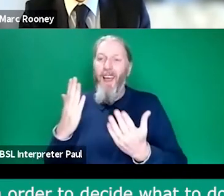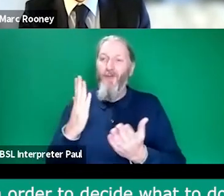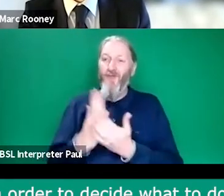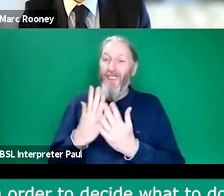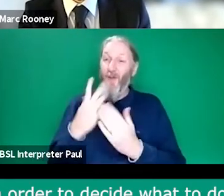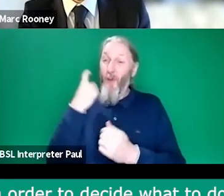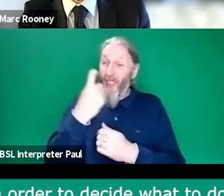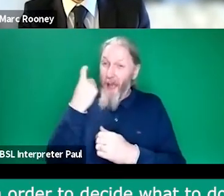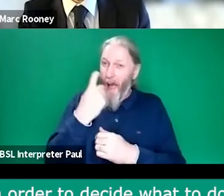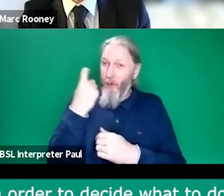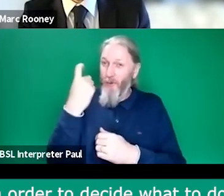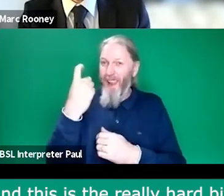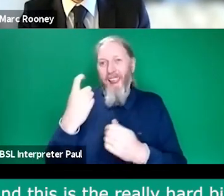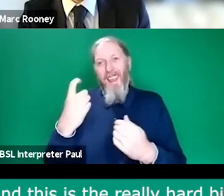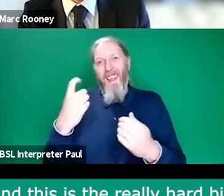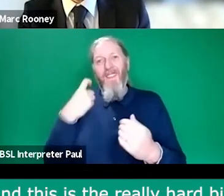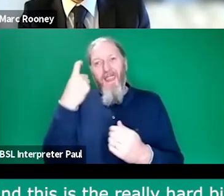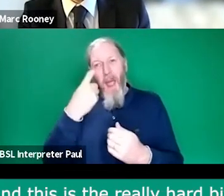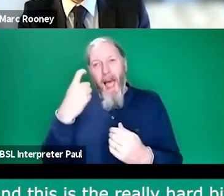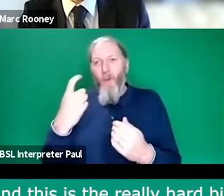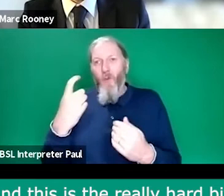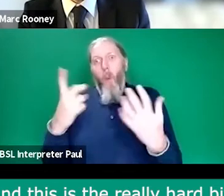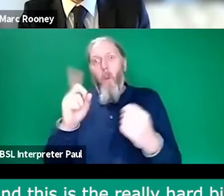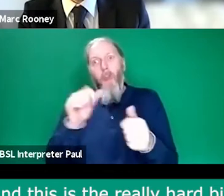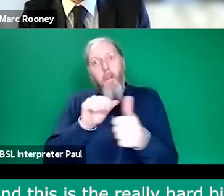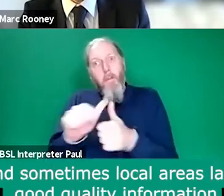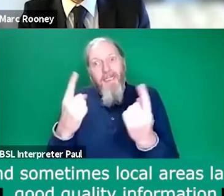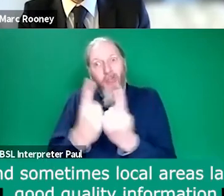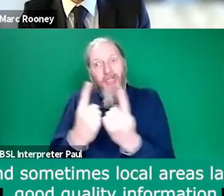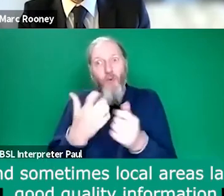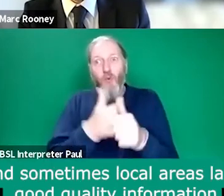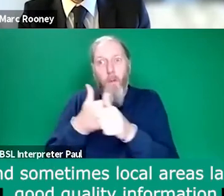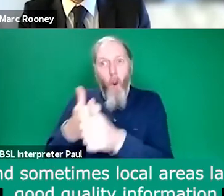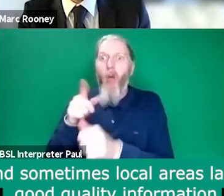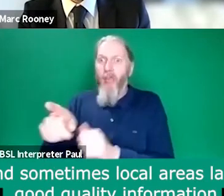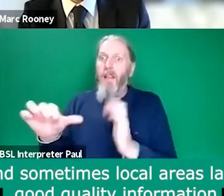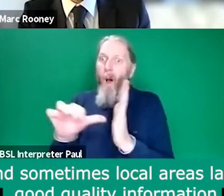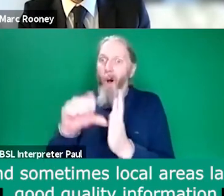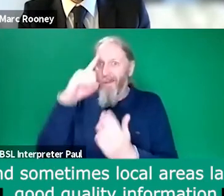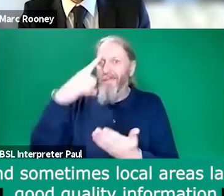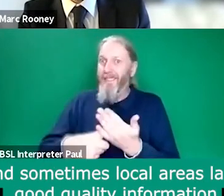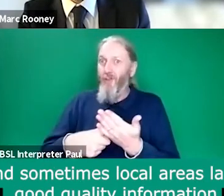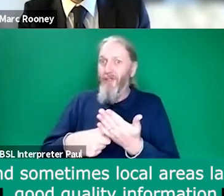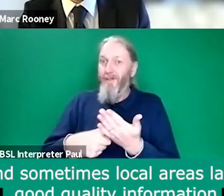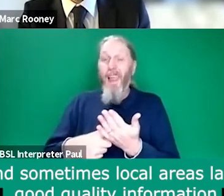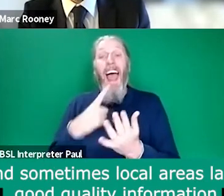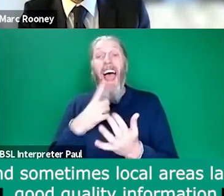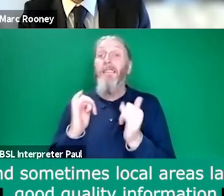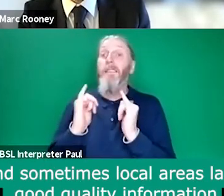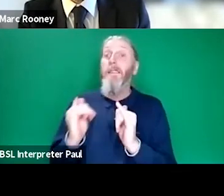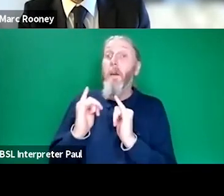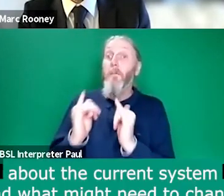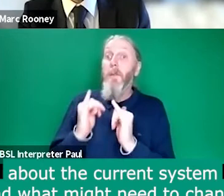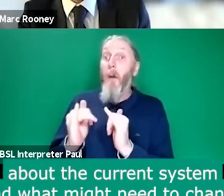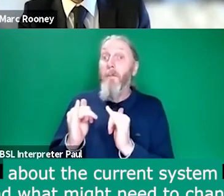in order to decide what to do. And this is the really hard bit. And sometimes local areas lack good quality